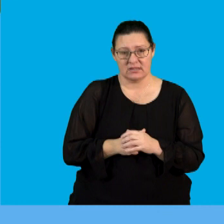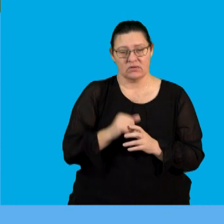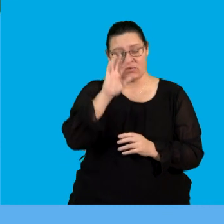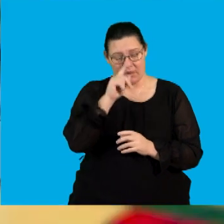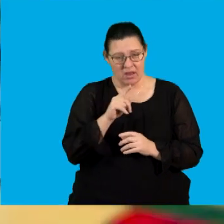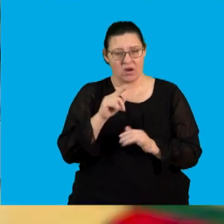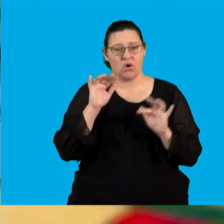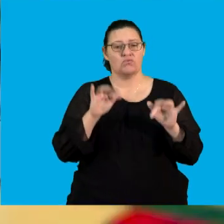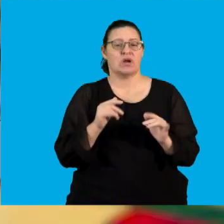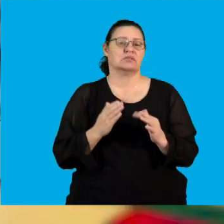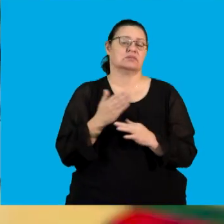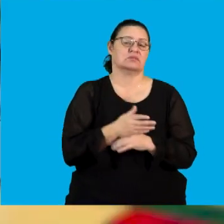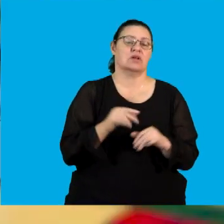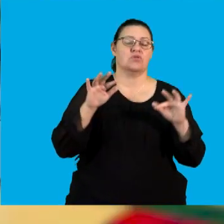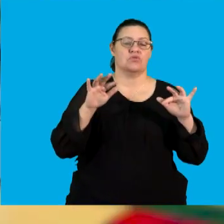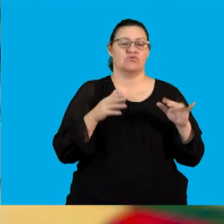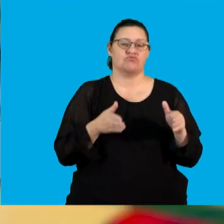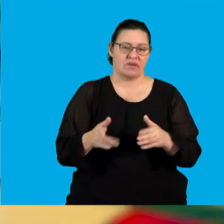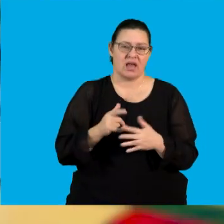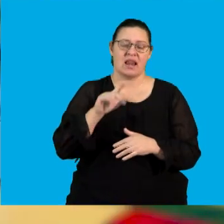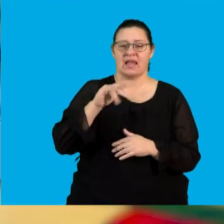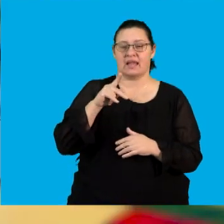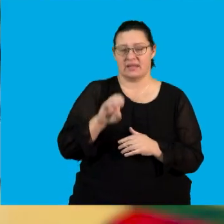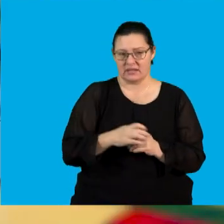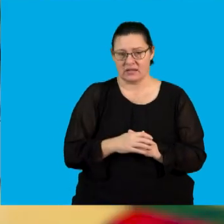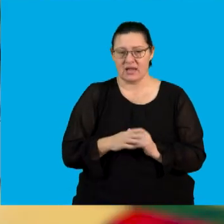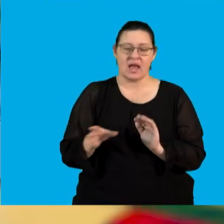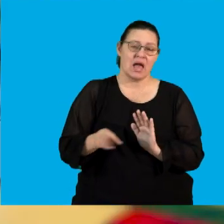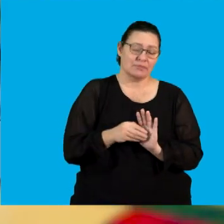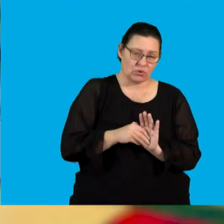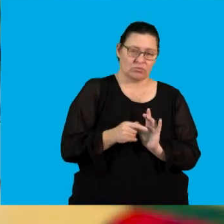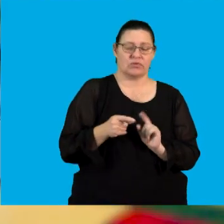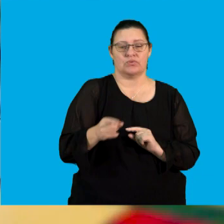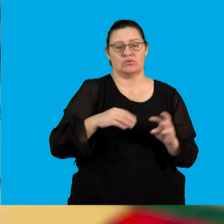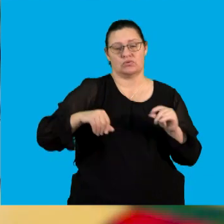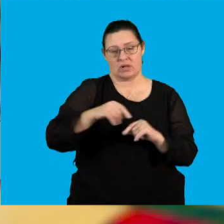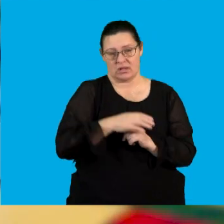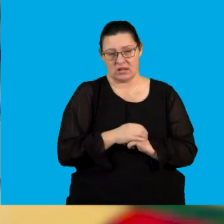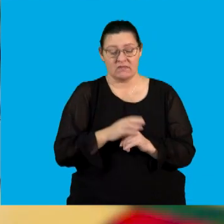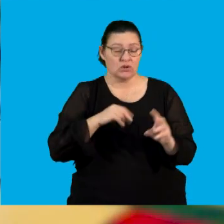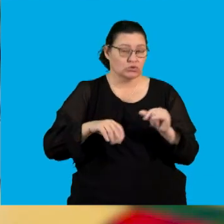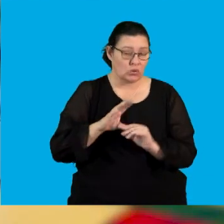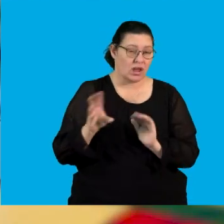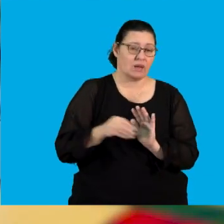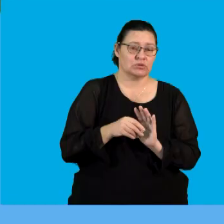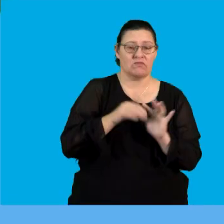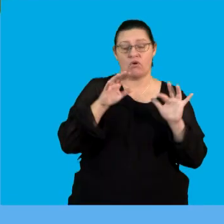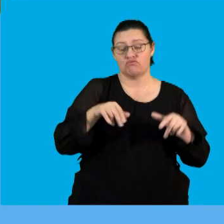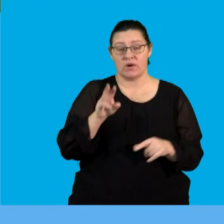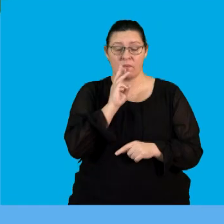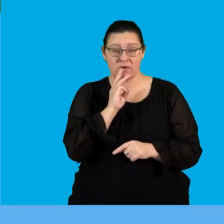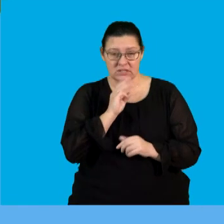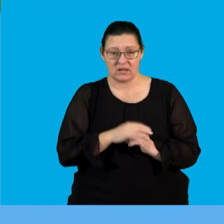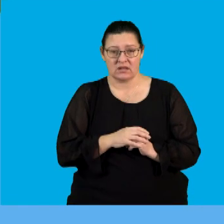remember, the rain can go into the river or the lake and can also be absorbed by the soil. So once the soil absorbs